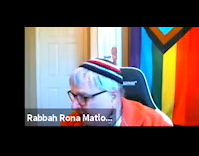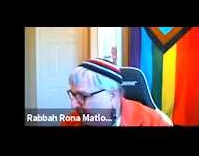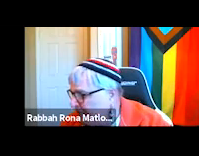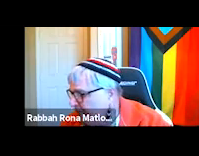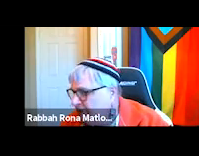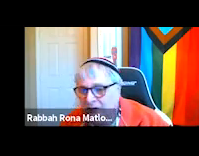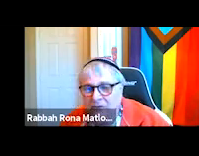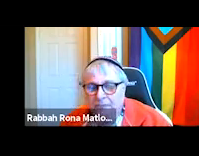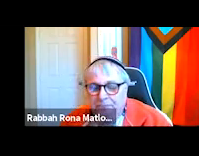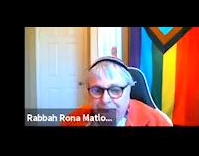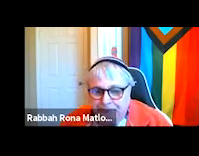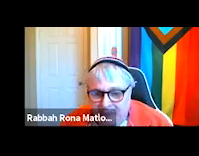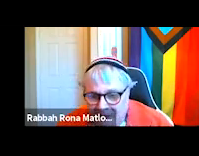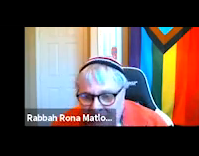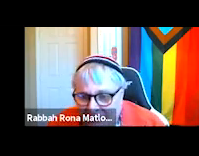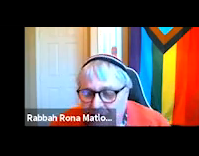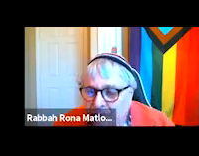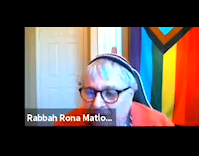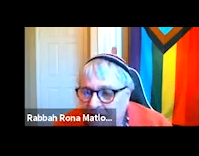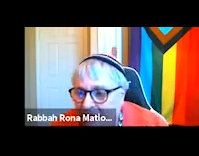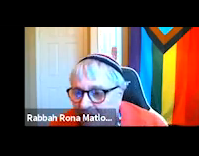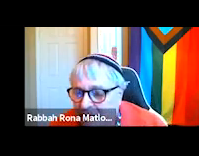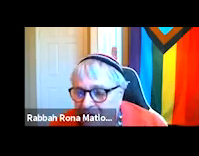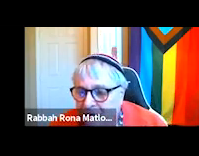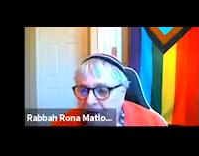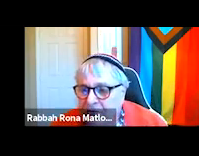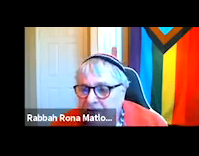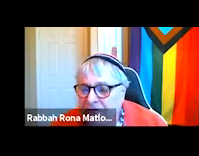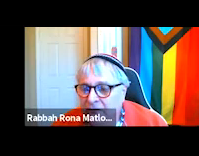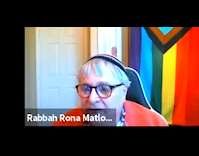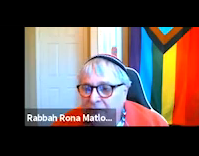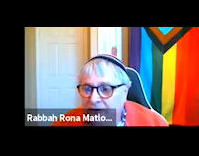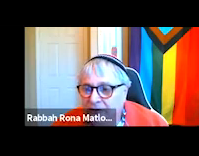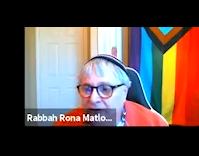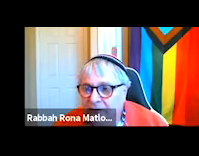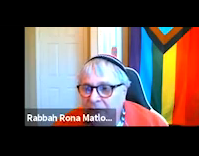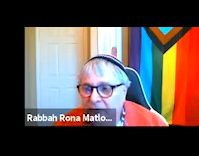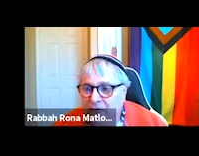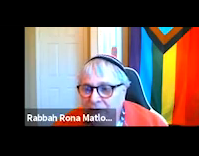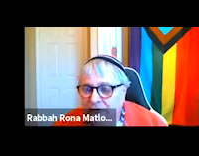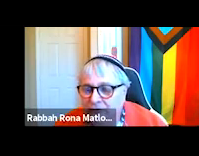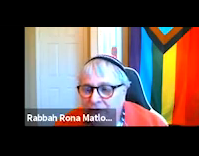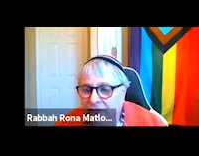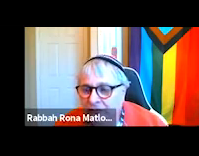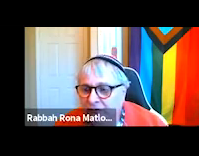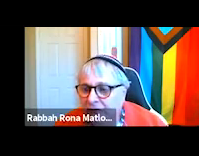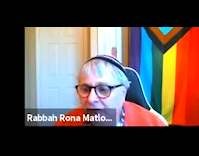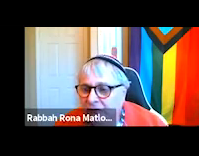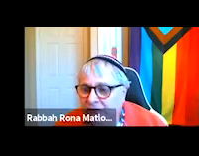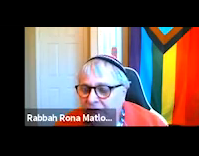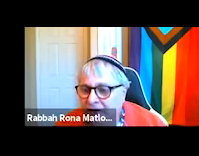And please keep in mind that in the rabbinic mind, androgynos means someone with